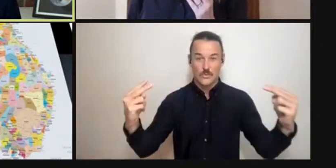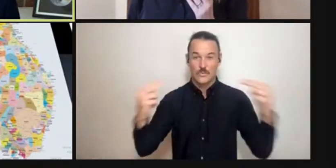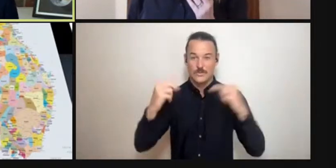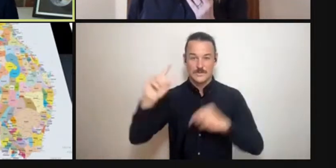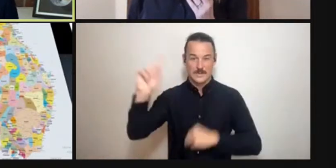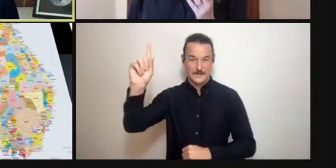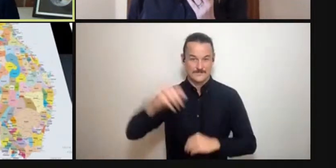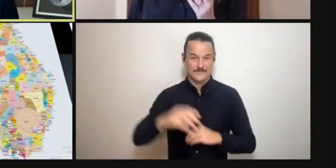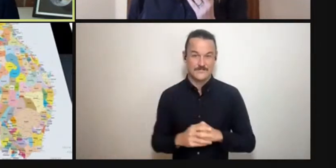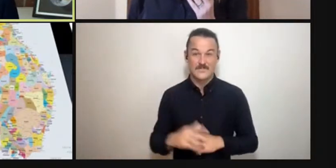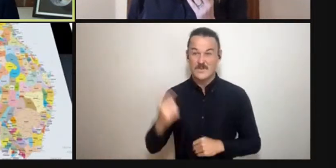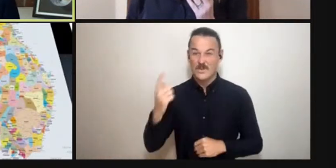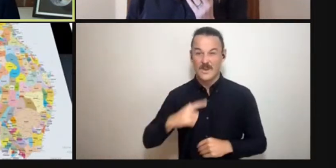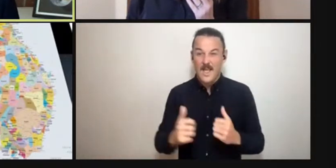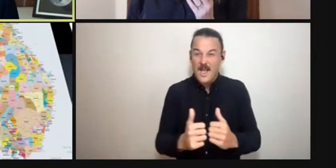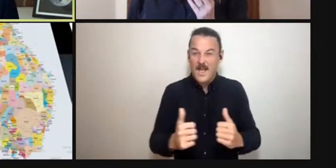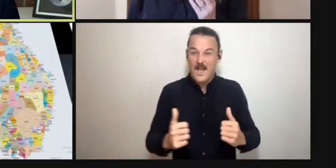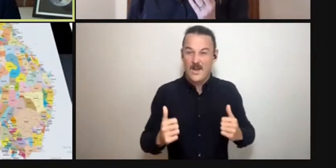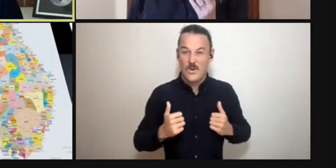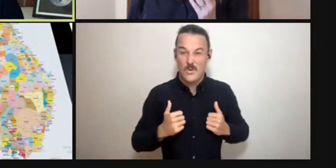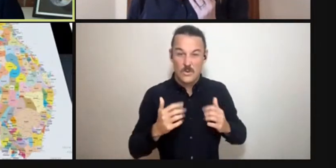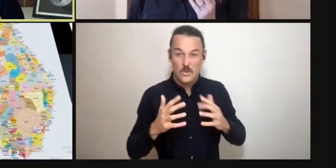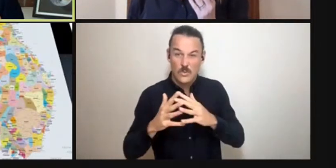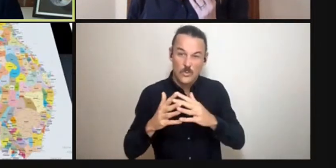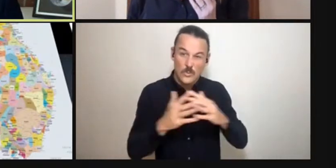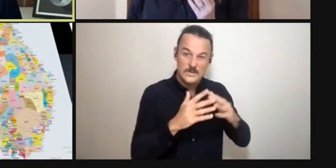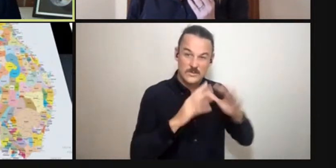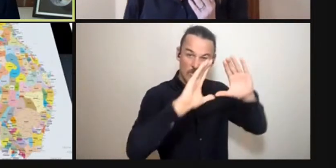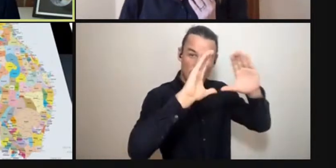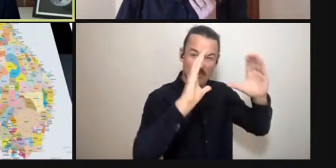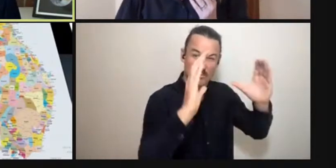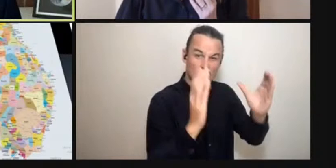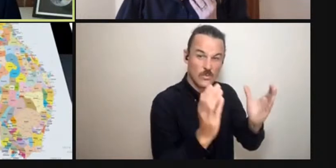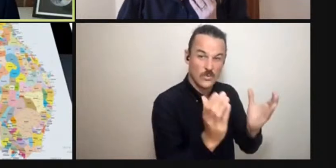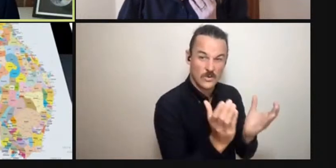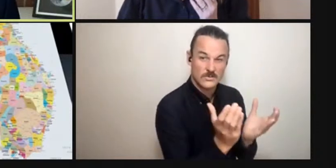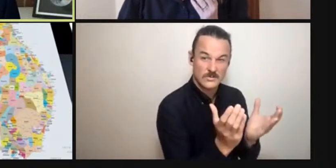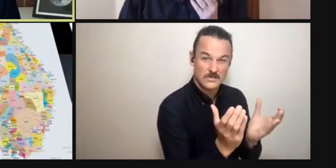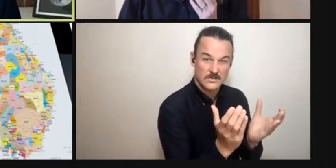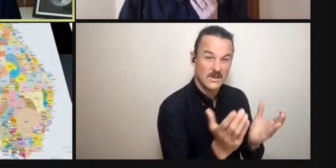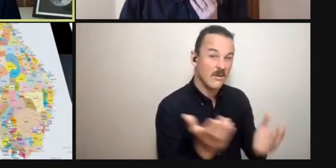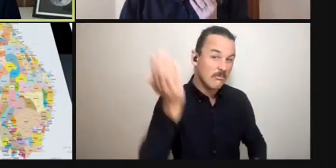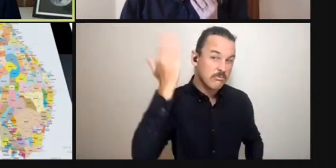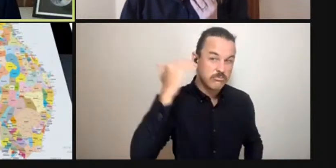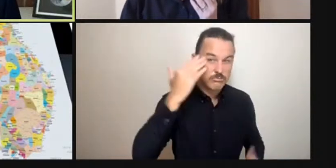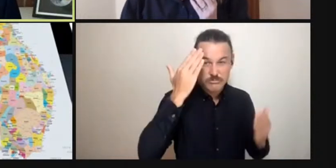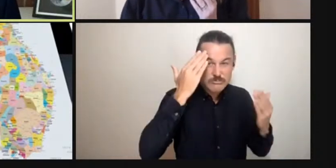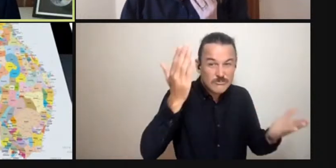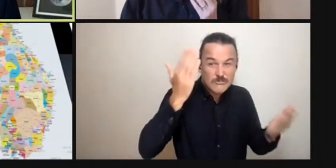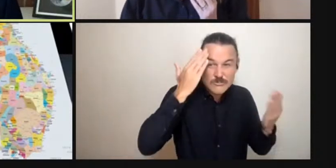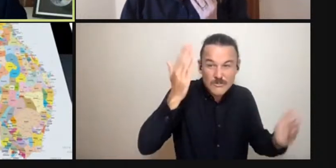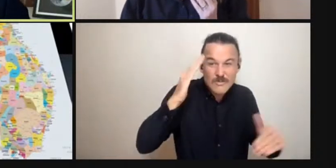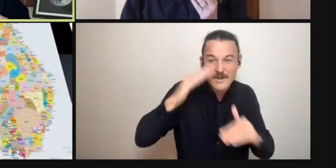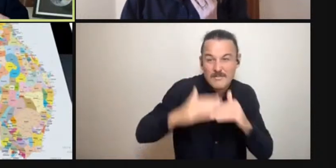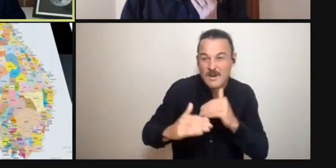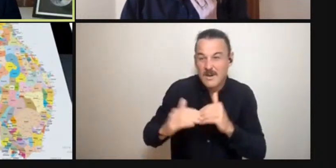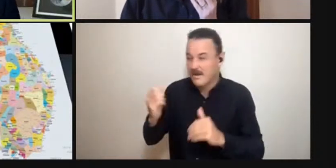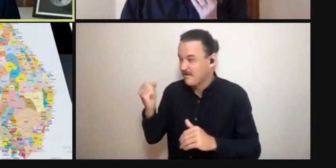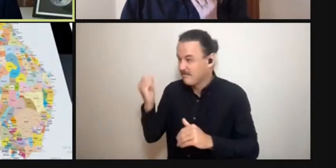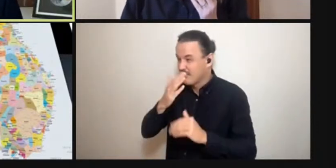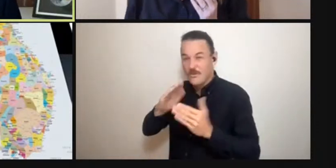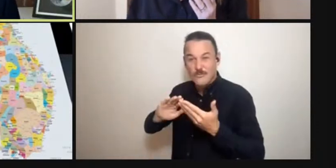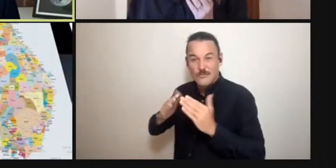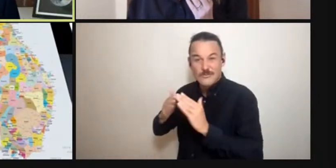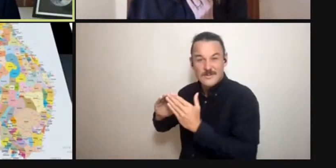to understand in the last few years the incredible knowledge of the indigenous communities